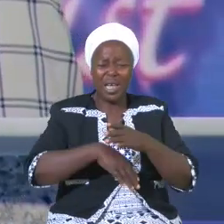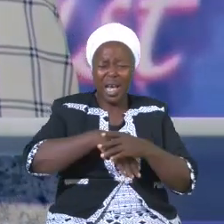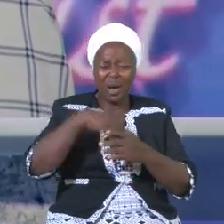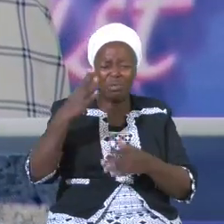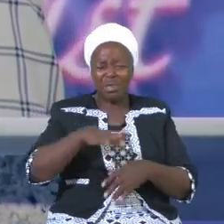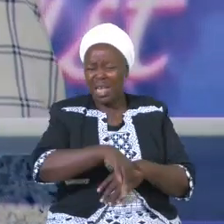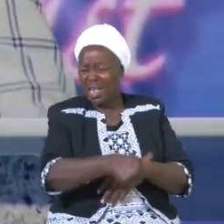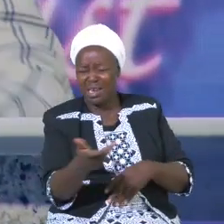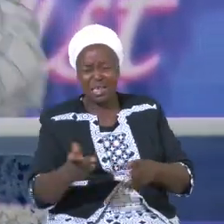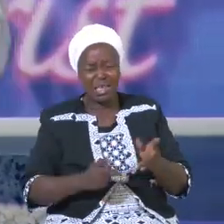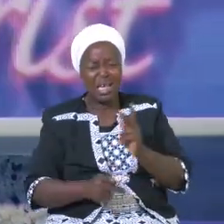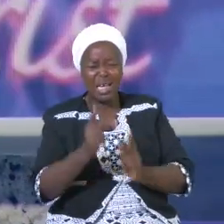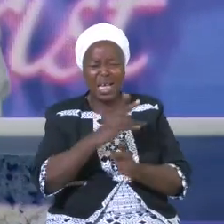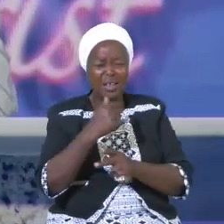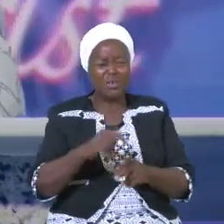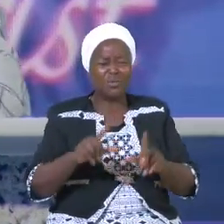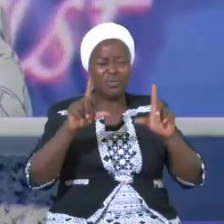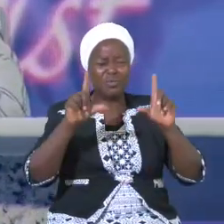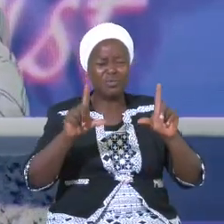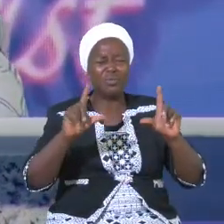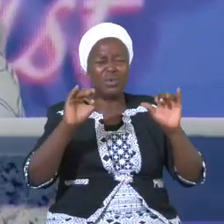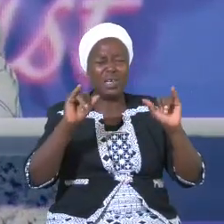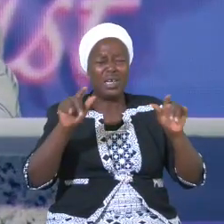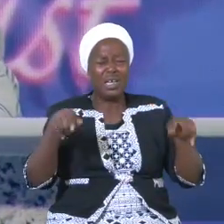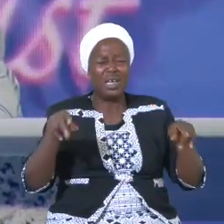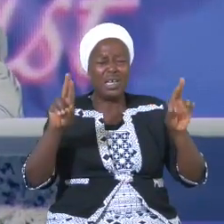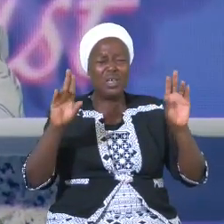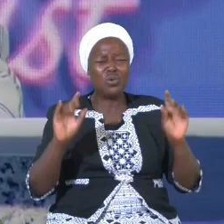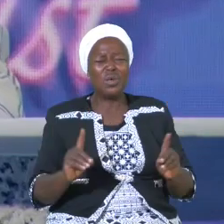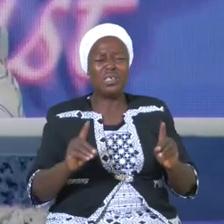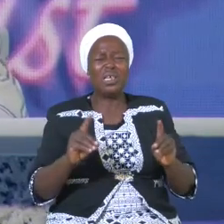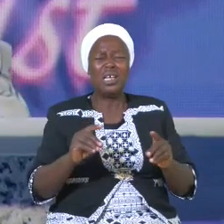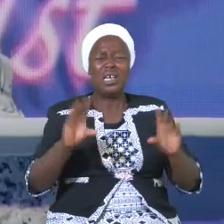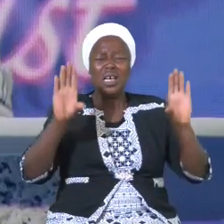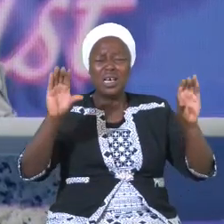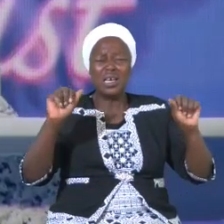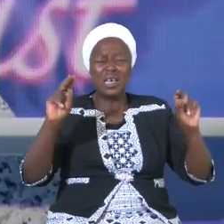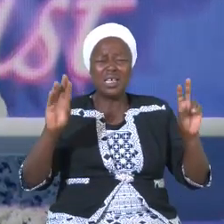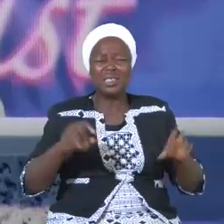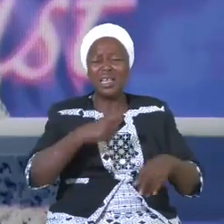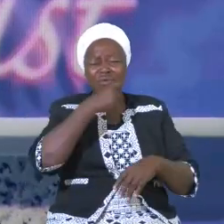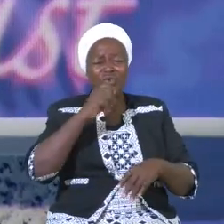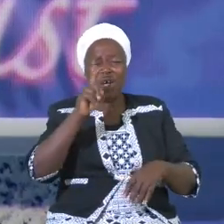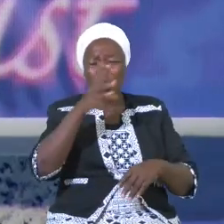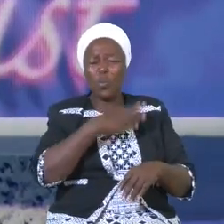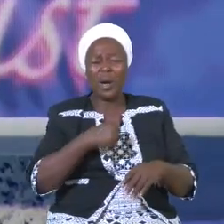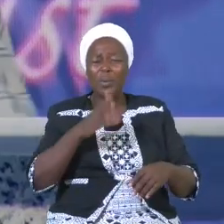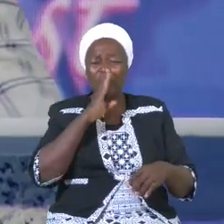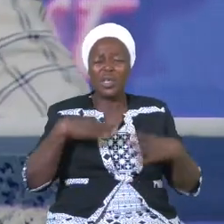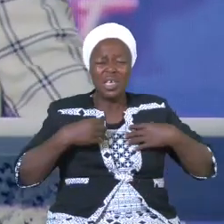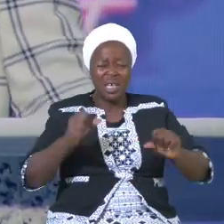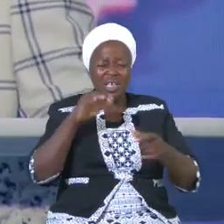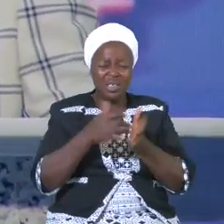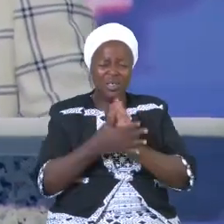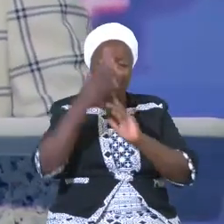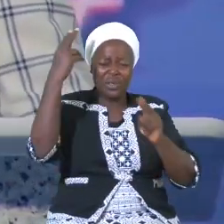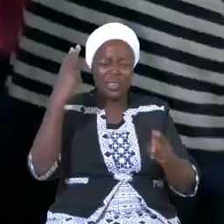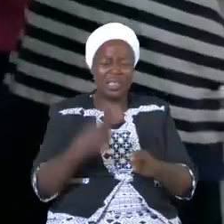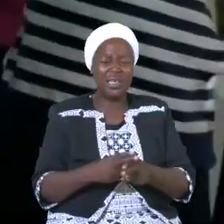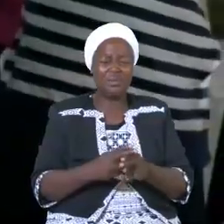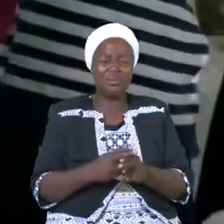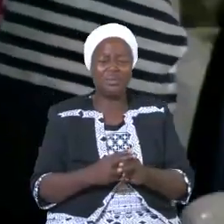kind of liquid cancer dry up and be healed in jesus name